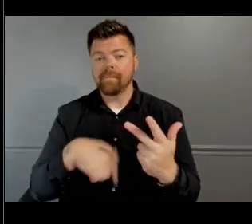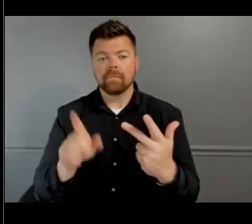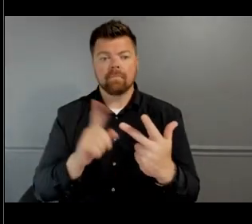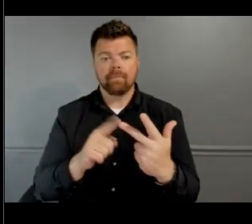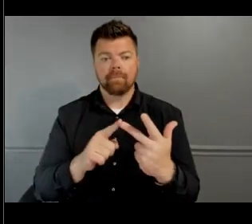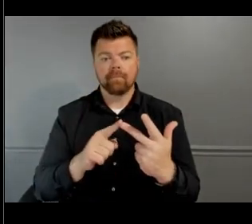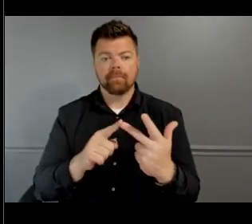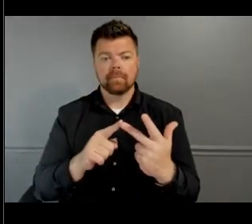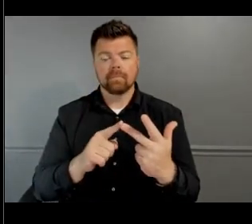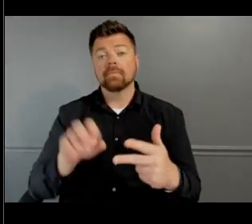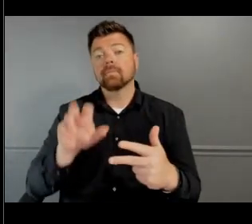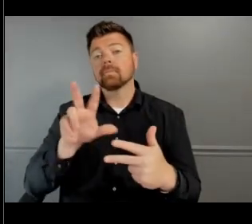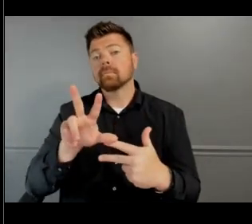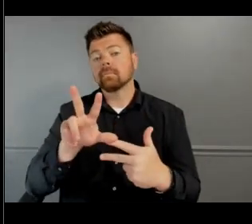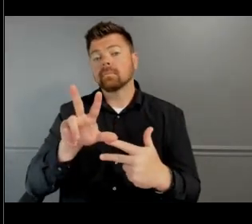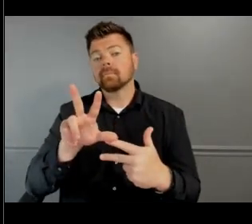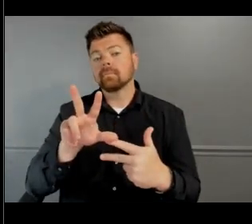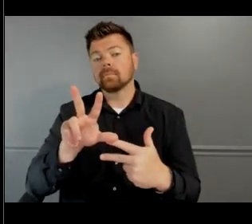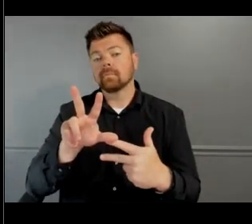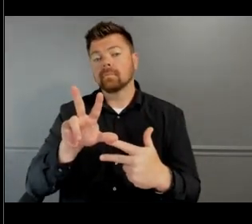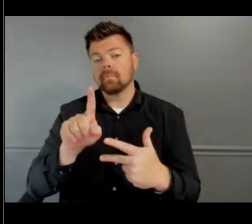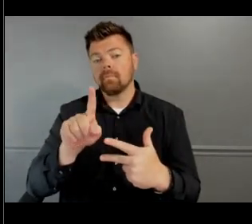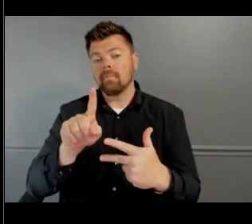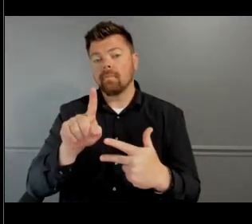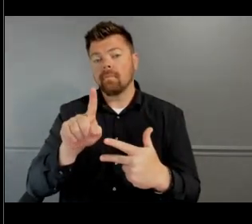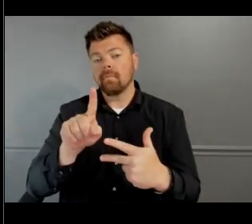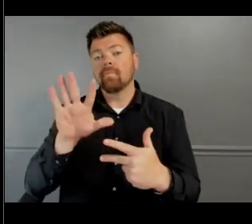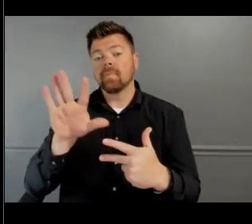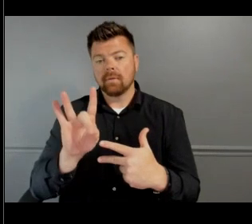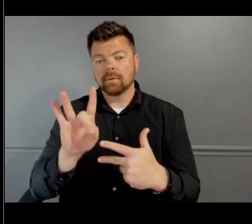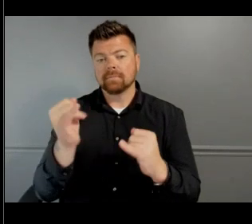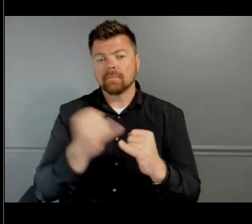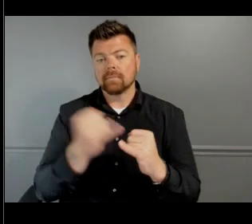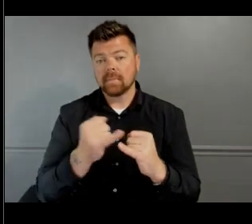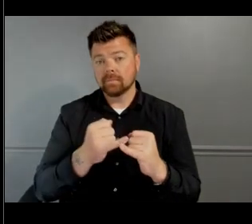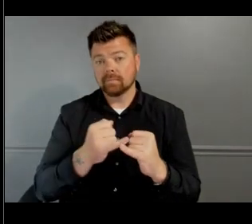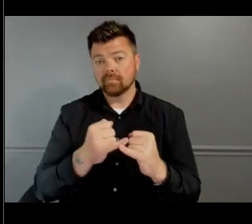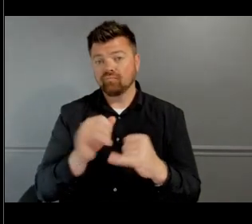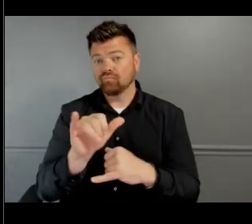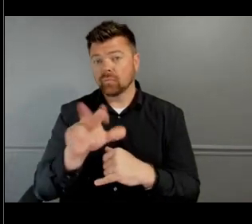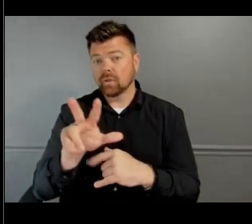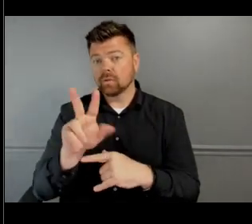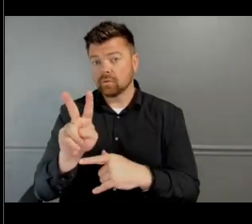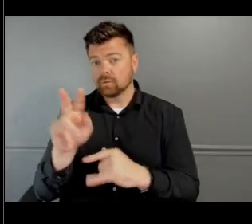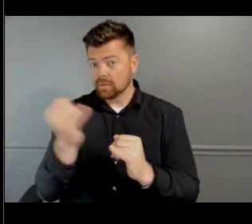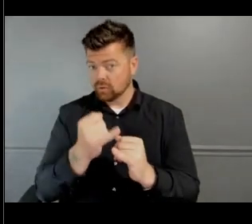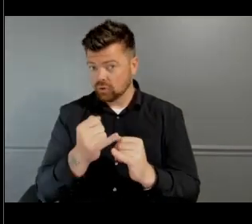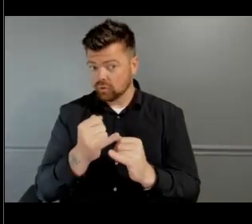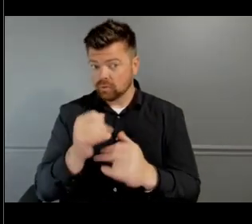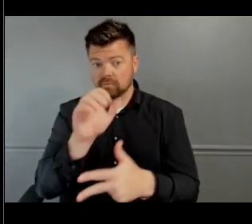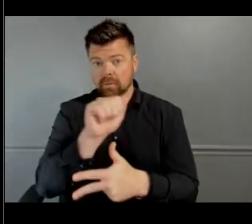And the third option, 31 5/8 inch and 32 inches.